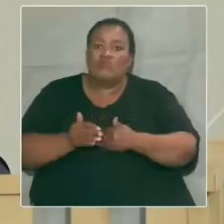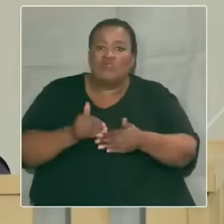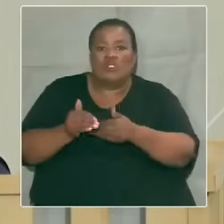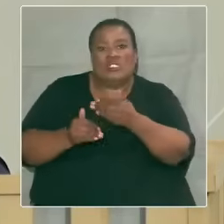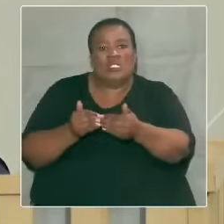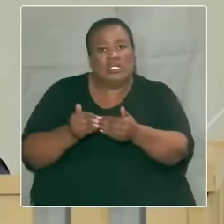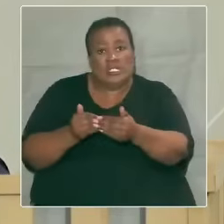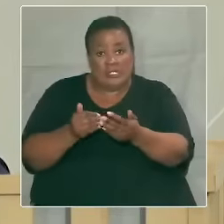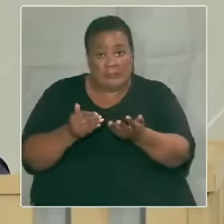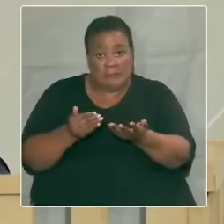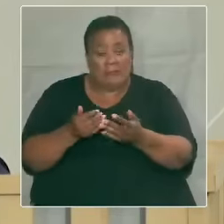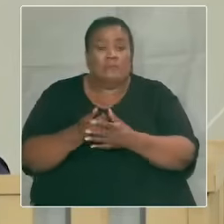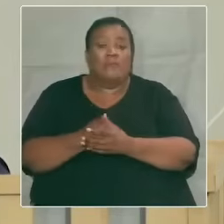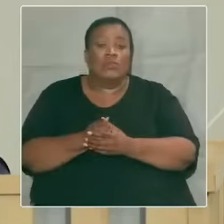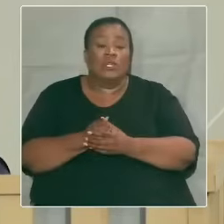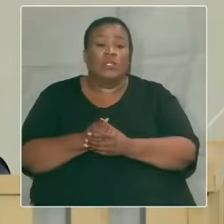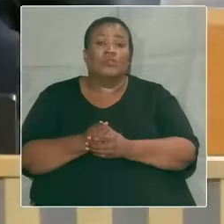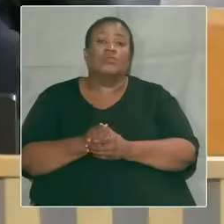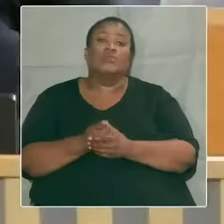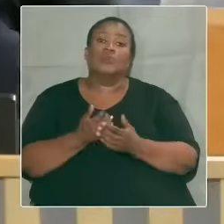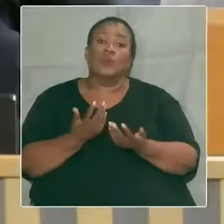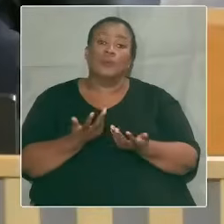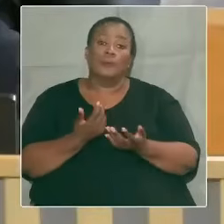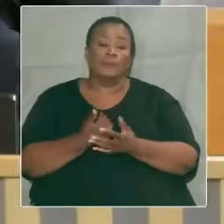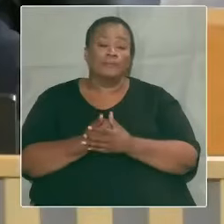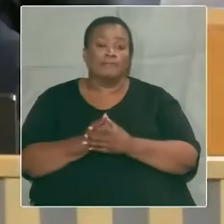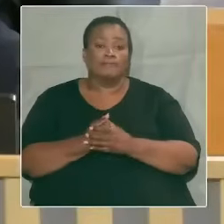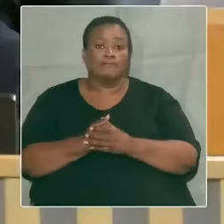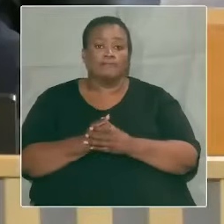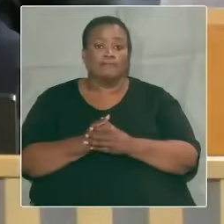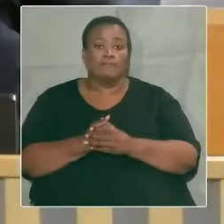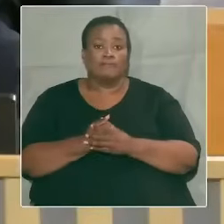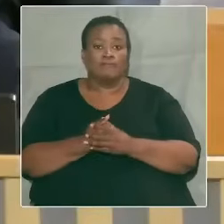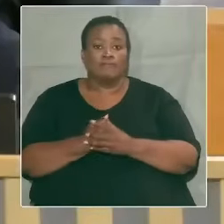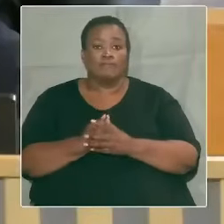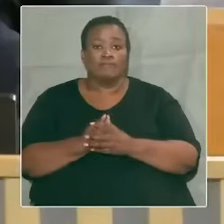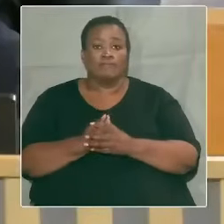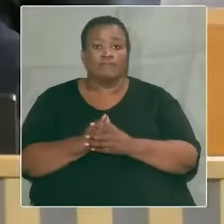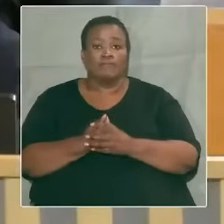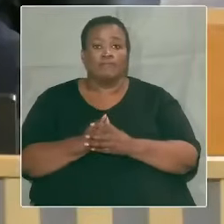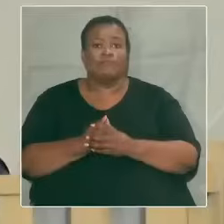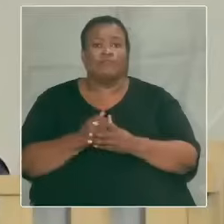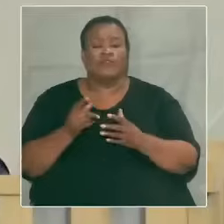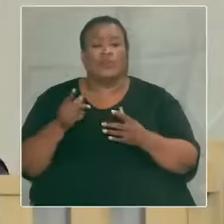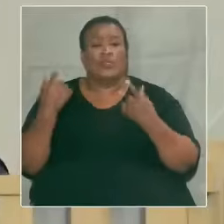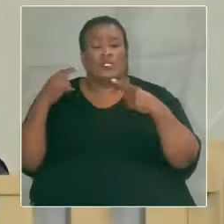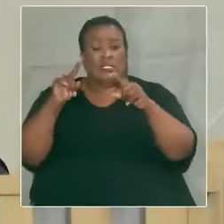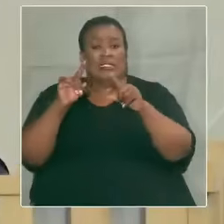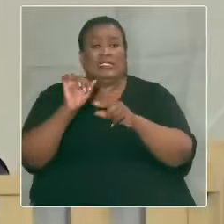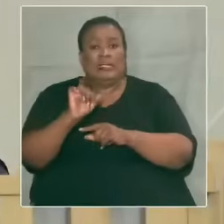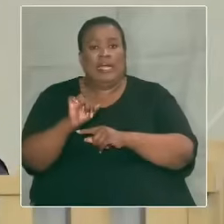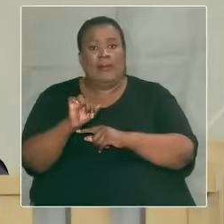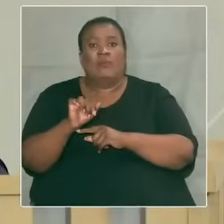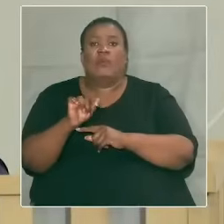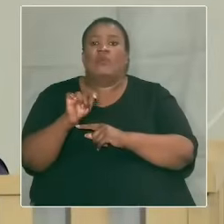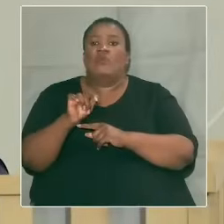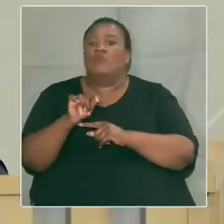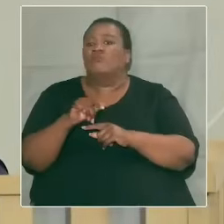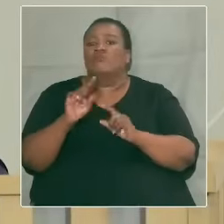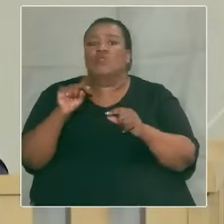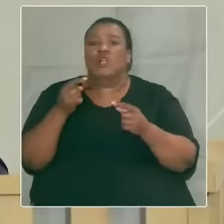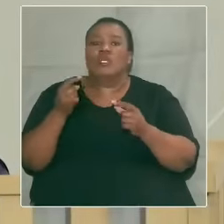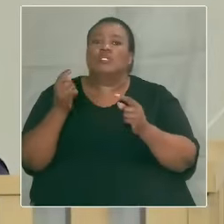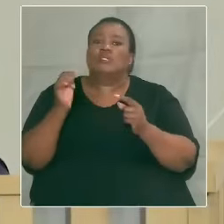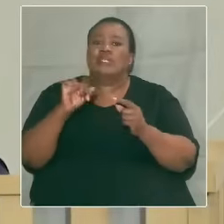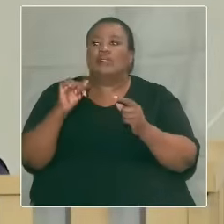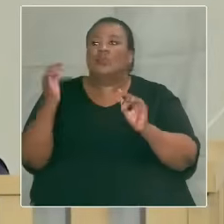processed. So by saying that their success is unmatched, that's